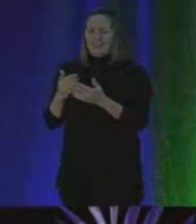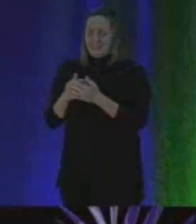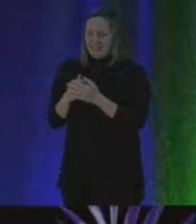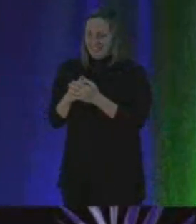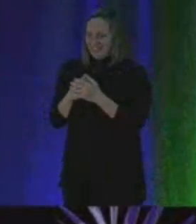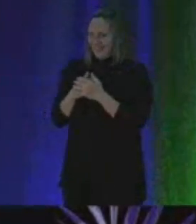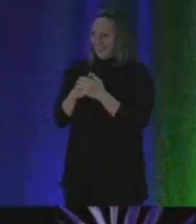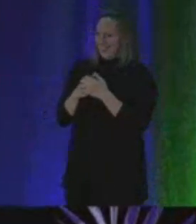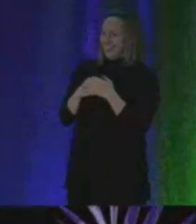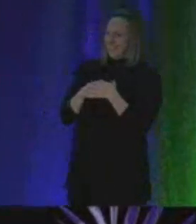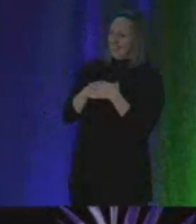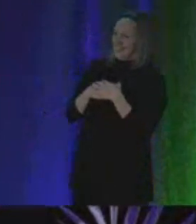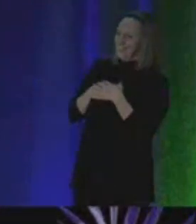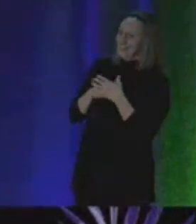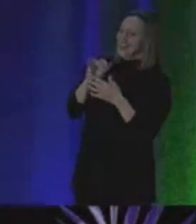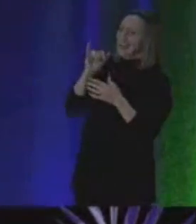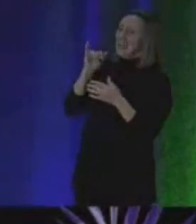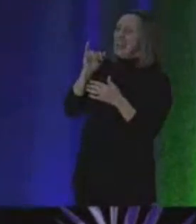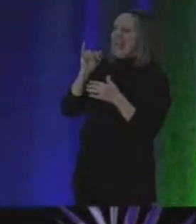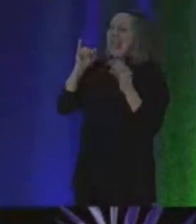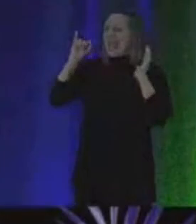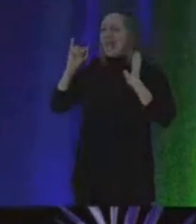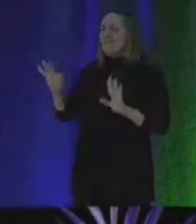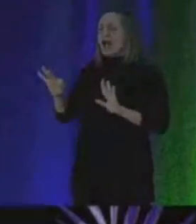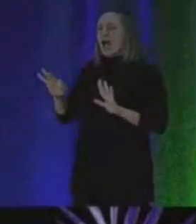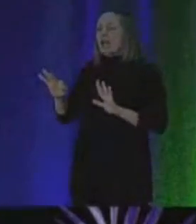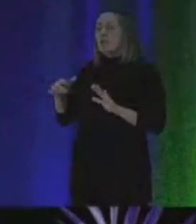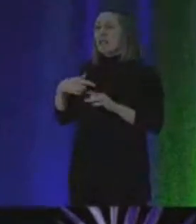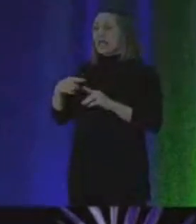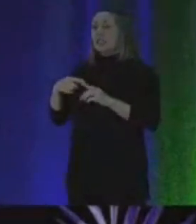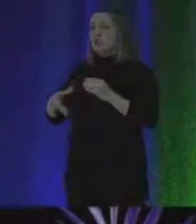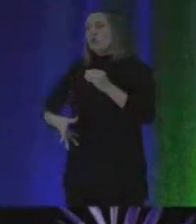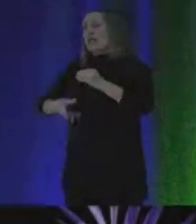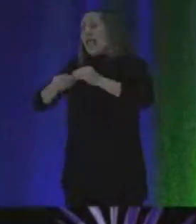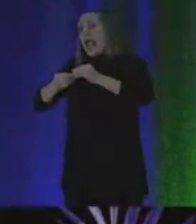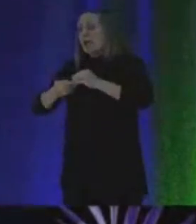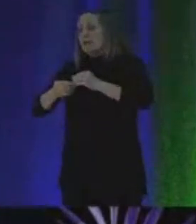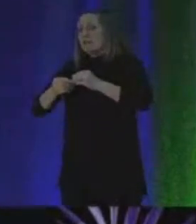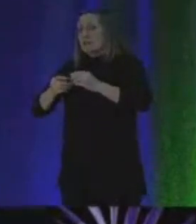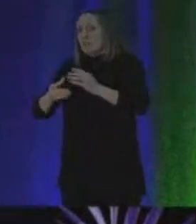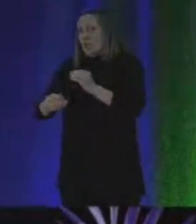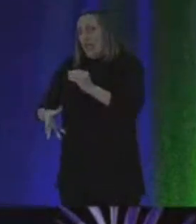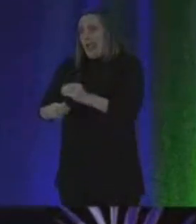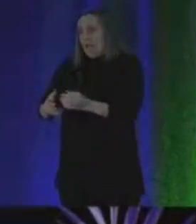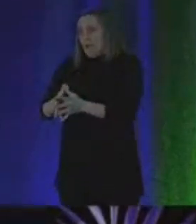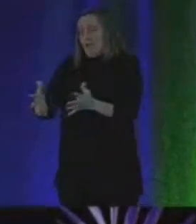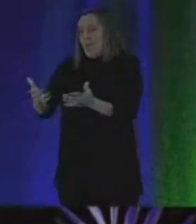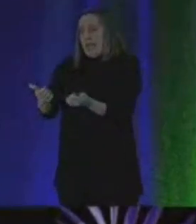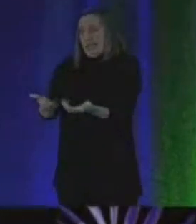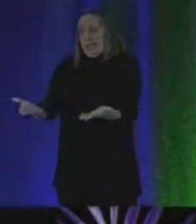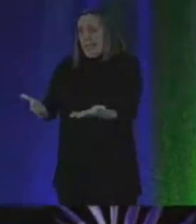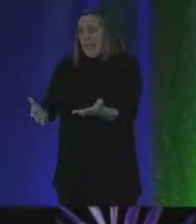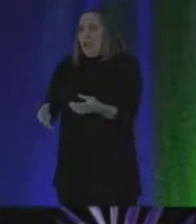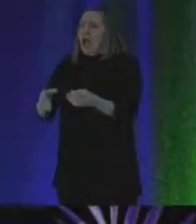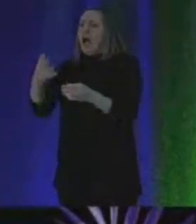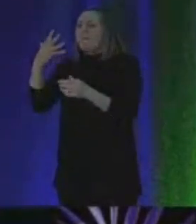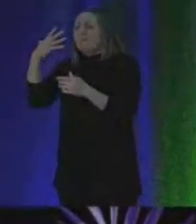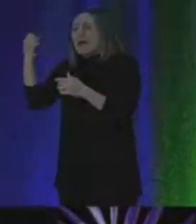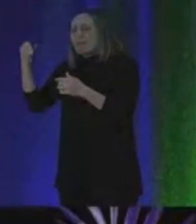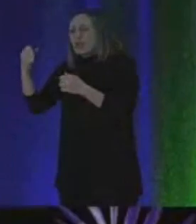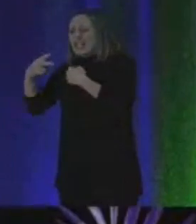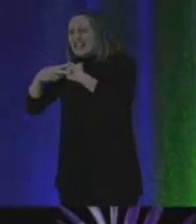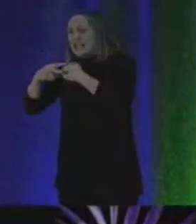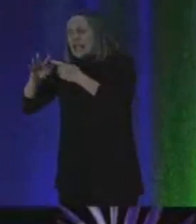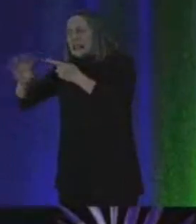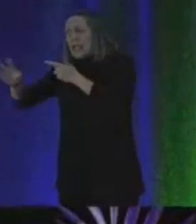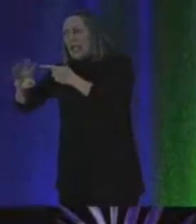So if I wanted to simulate a memory leak, I could add listeners. You can add a lot of anything. You know, a lot of the time a memory leak is event listeners,